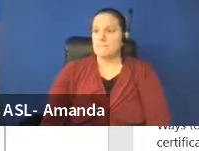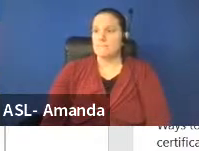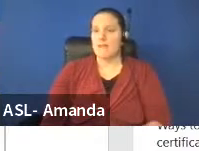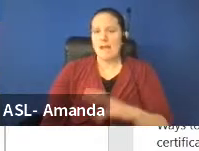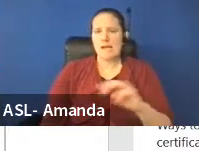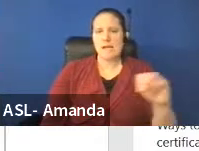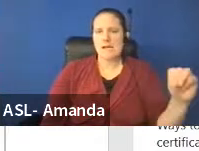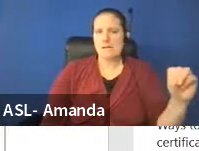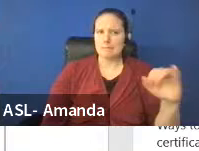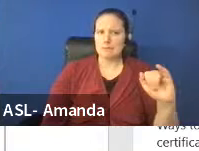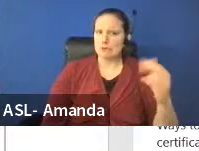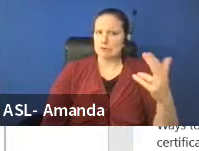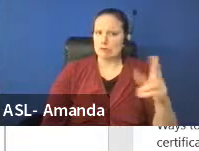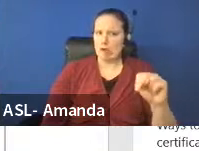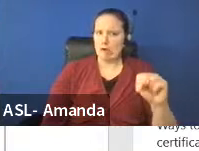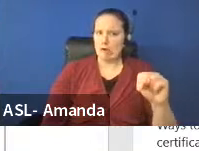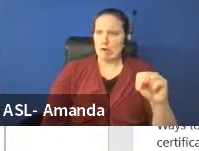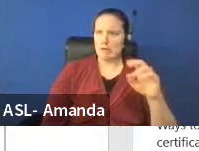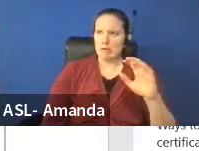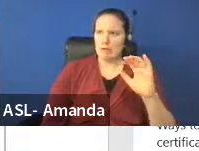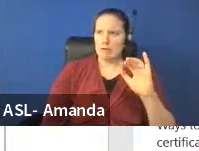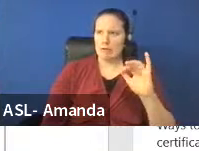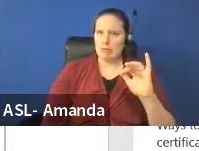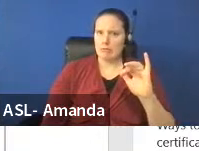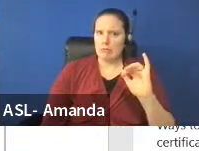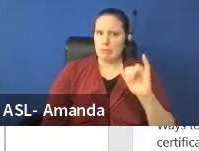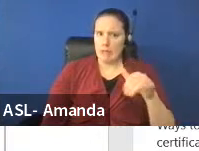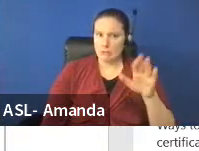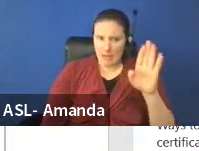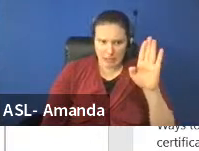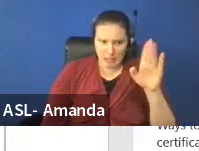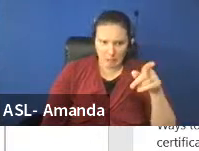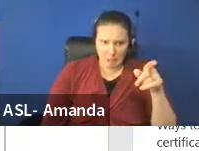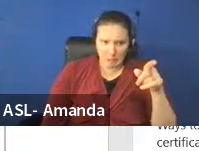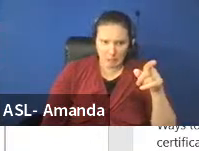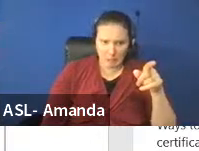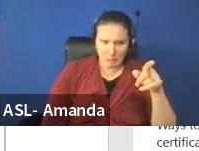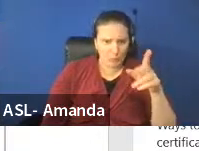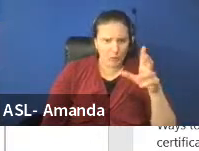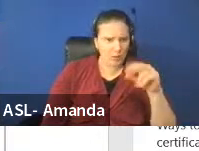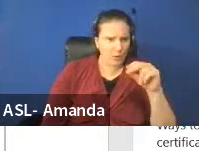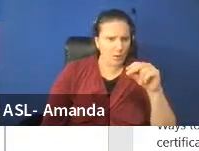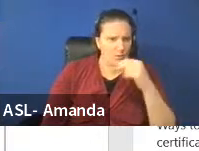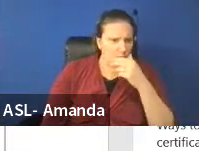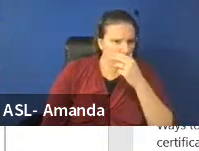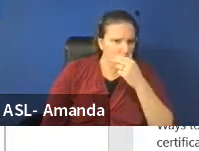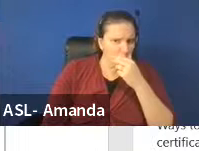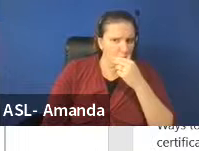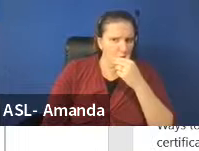Let's see, John, is that just your hand still up or again?